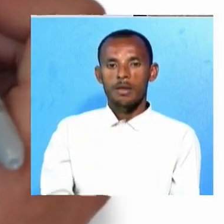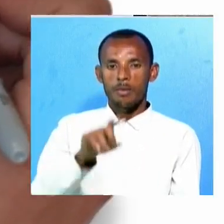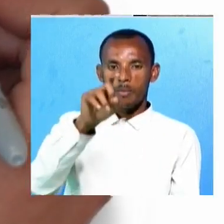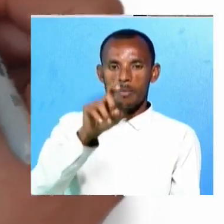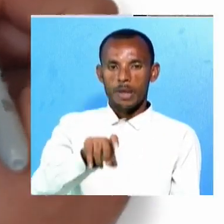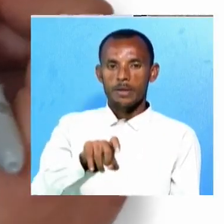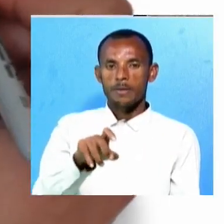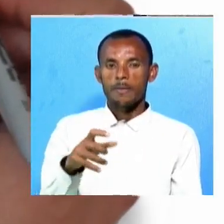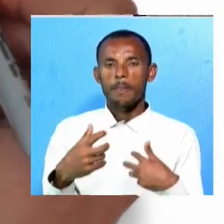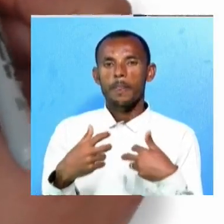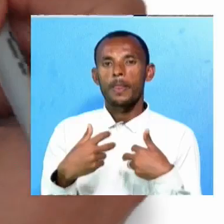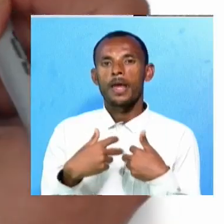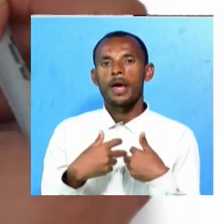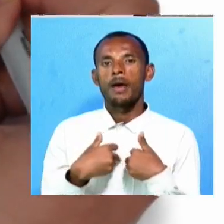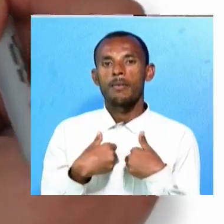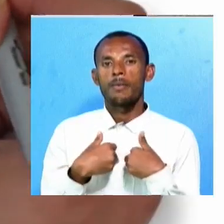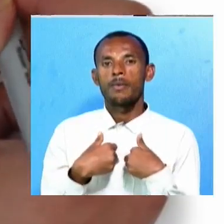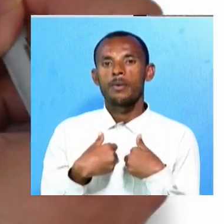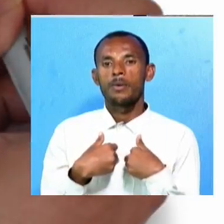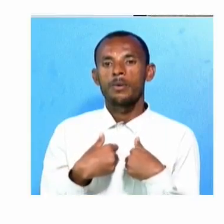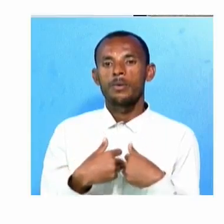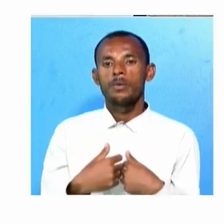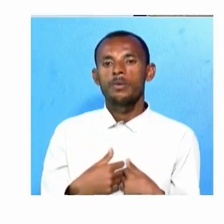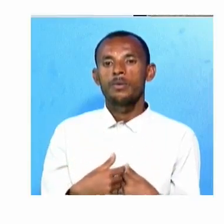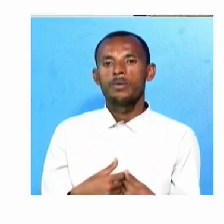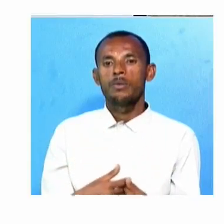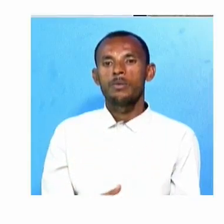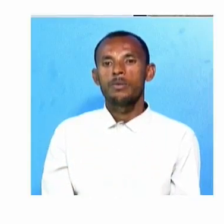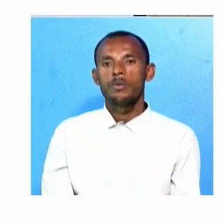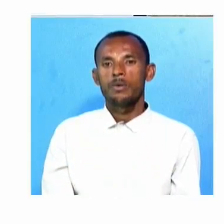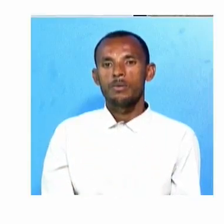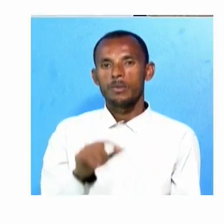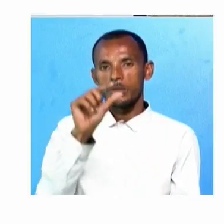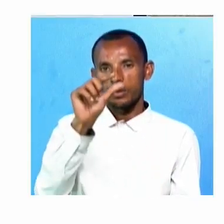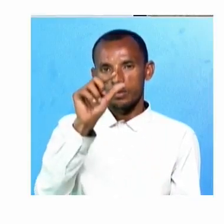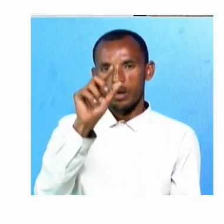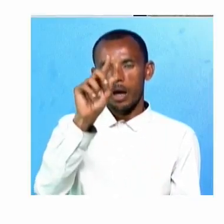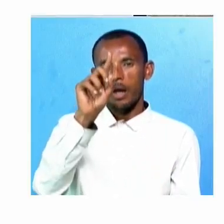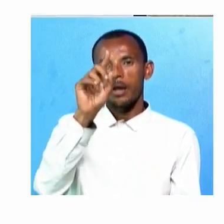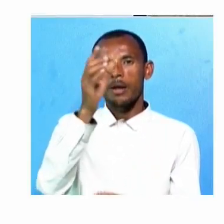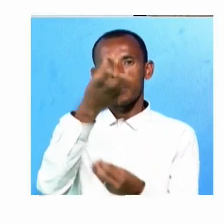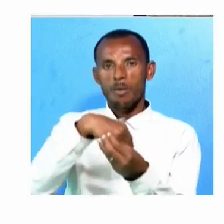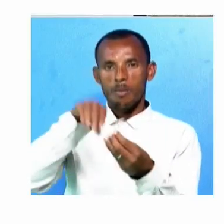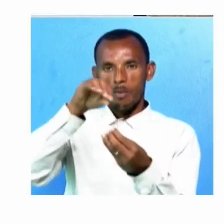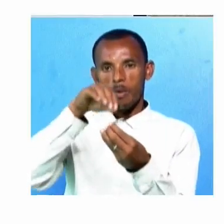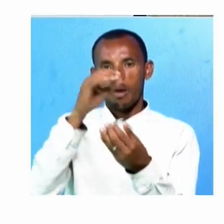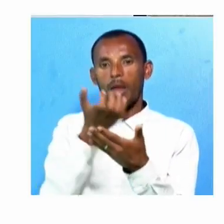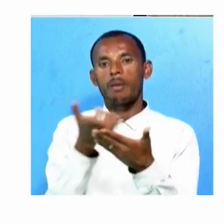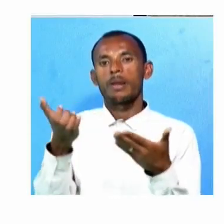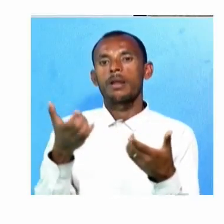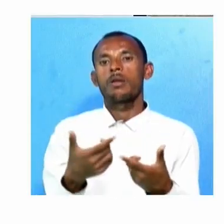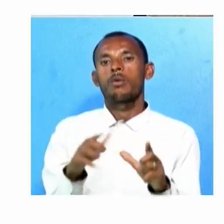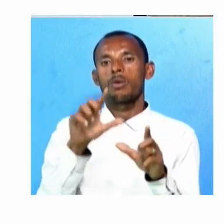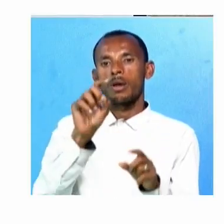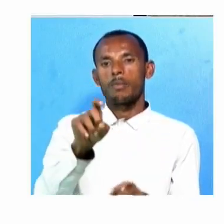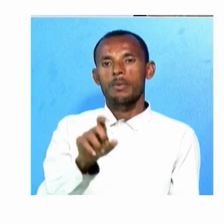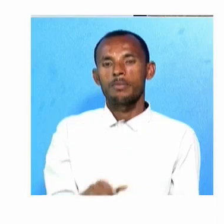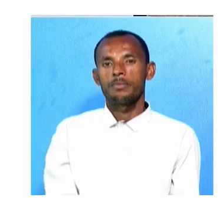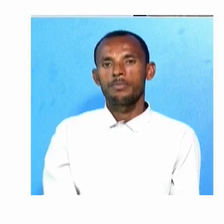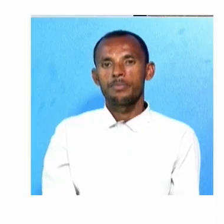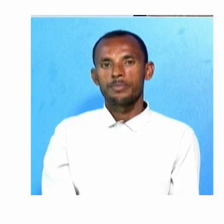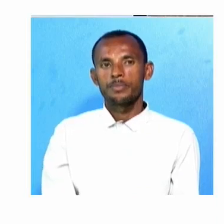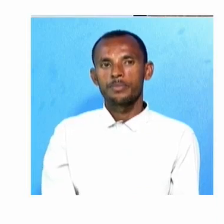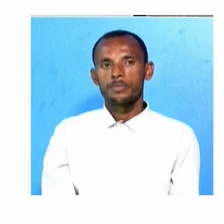must have at least one more element. At